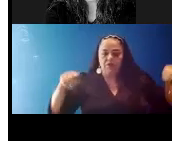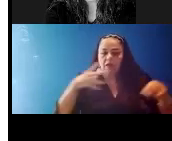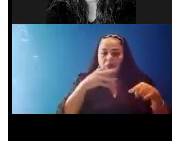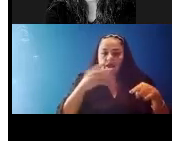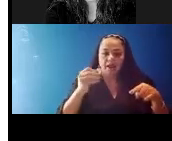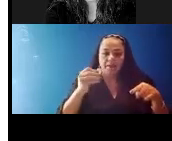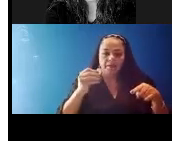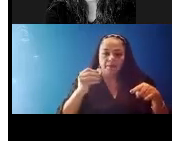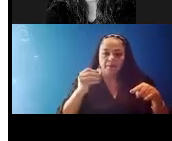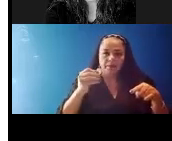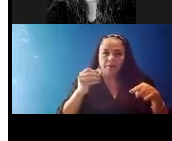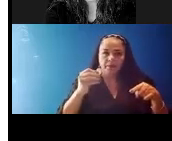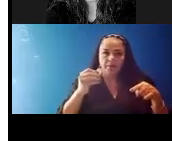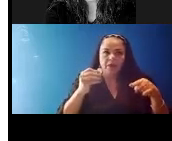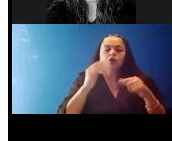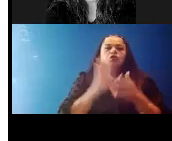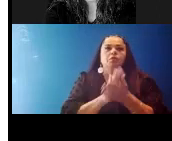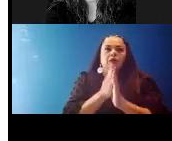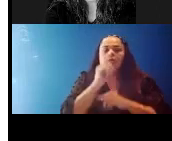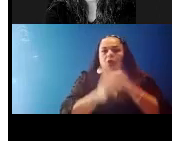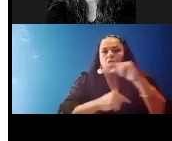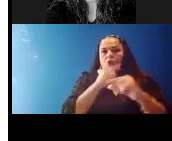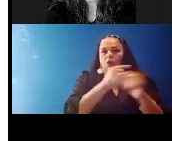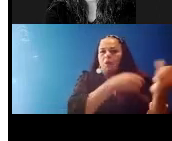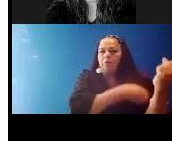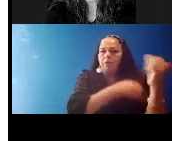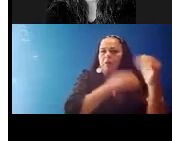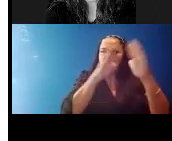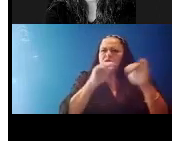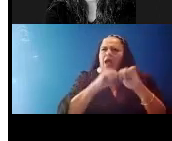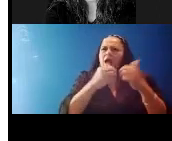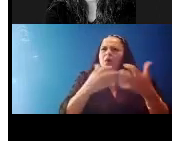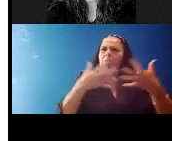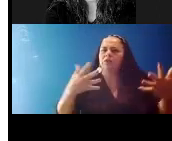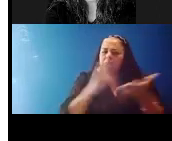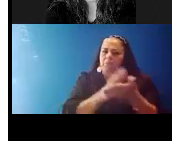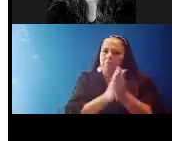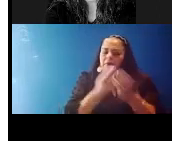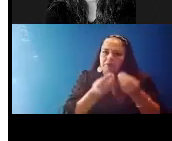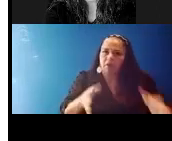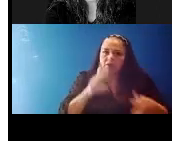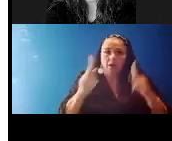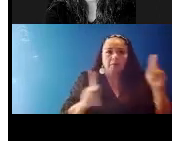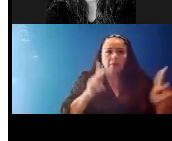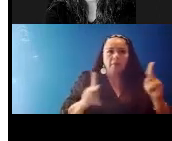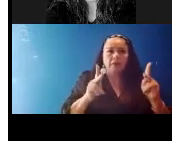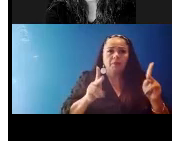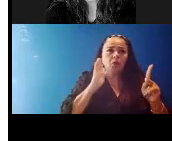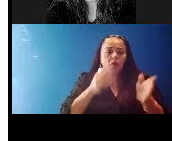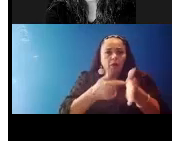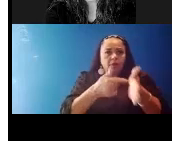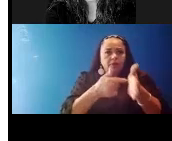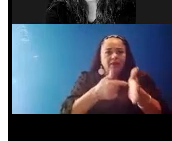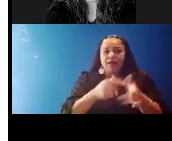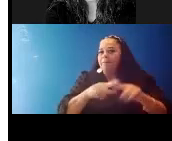kind of the global powerhouse that it is today, how much of that gets lost if the people that are going to represent the country don't have